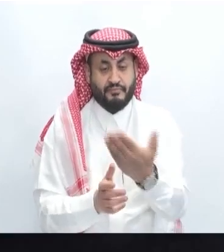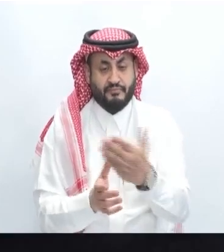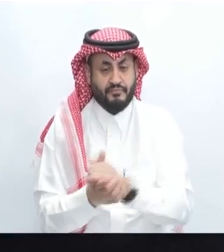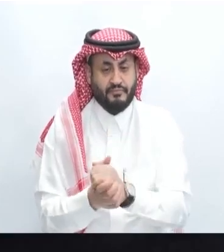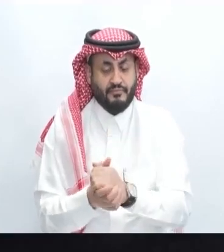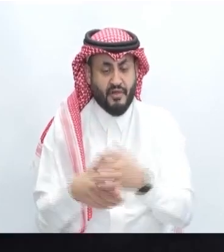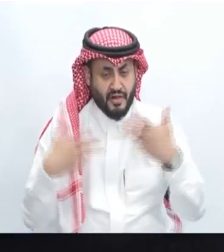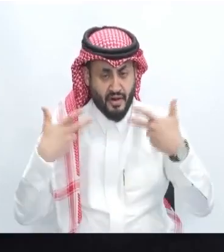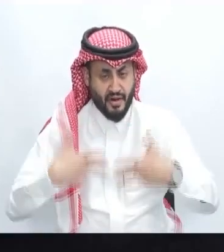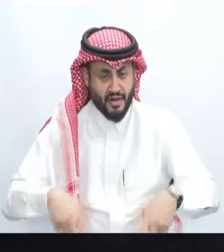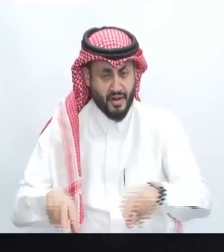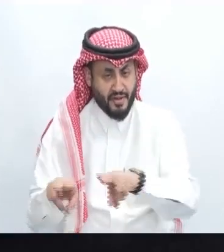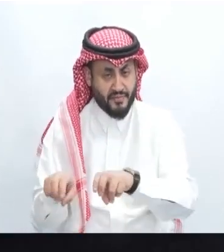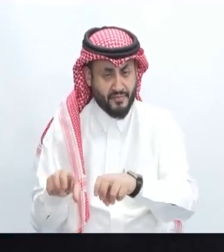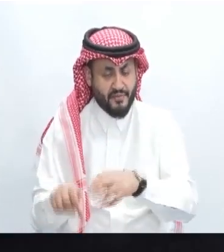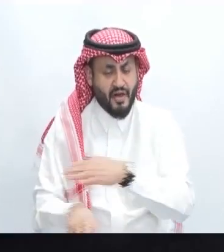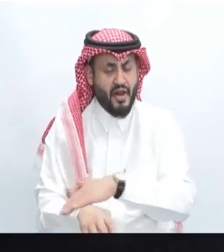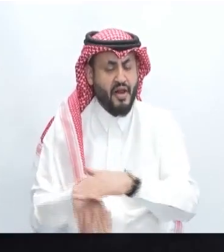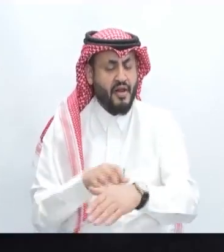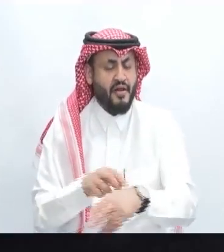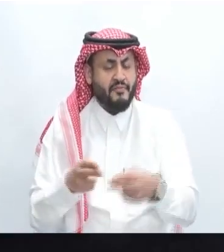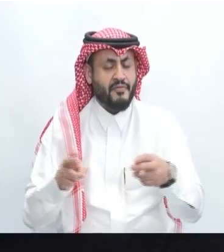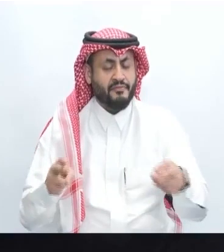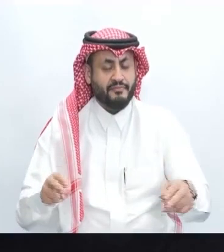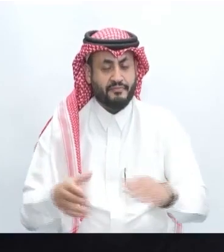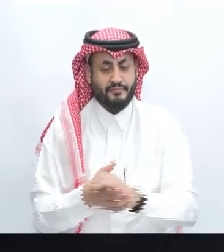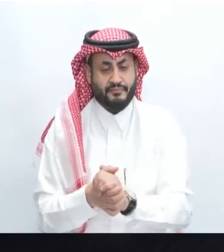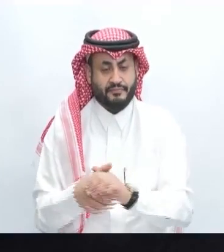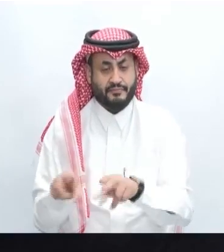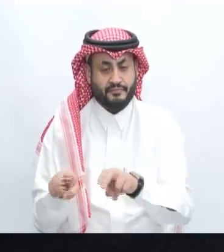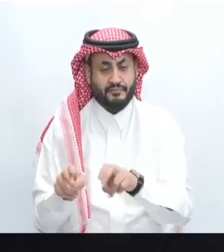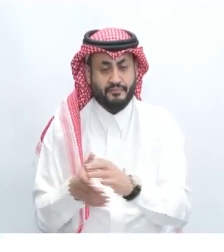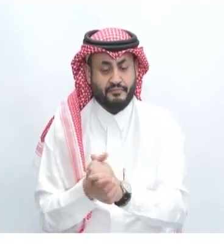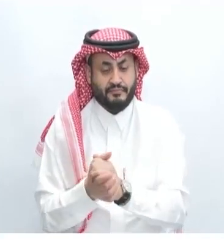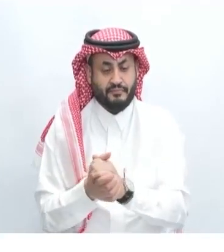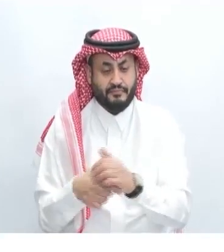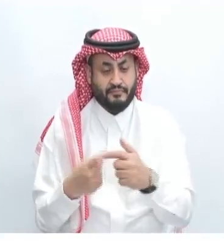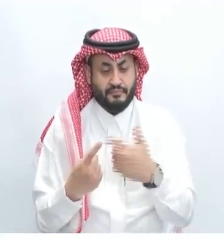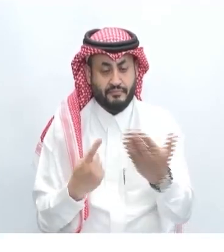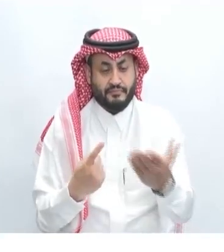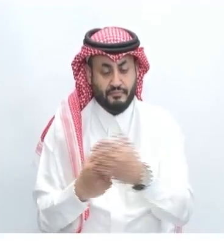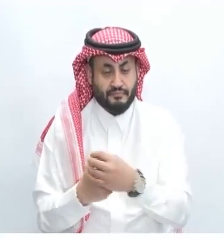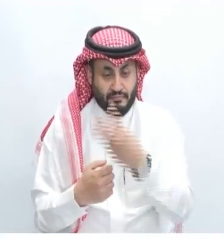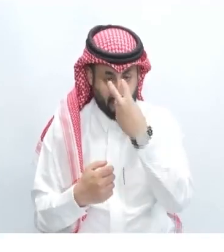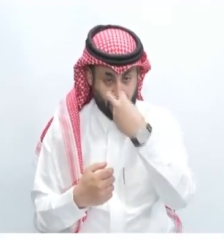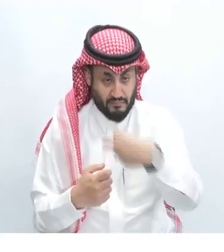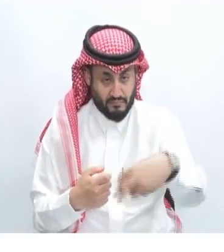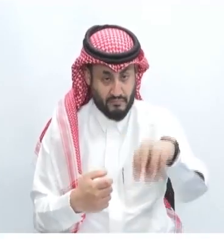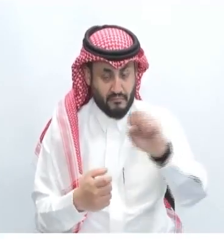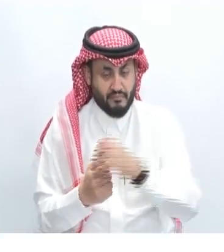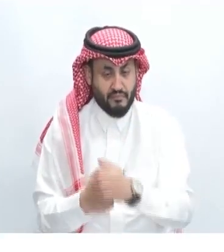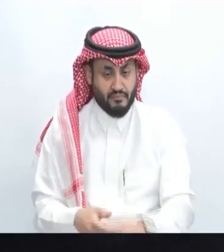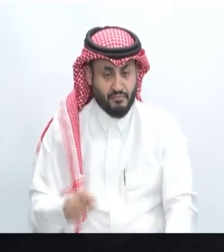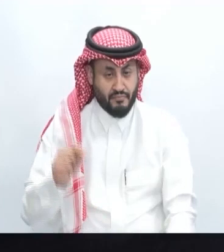did identify a different animal body parts. The first one was the elephant trunk.